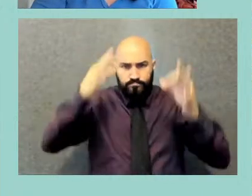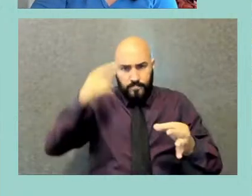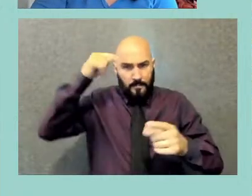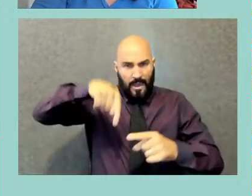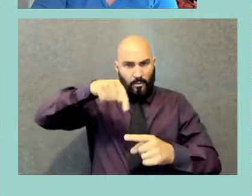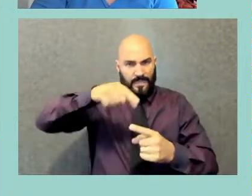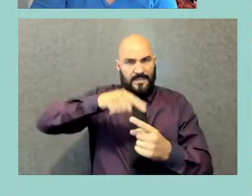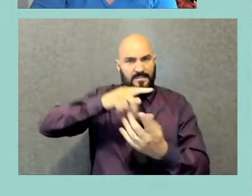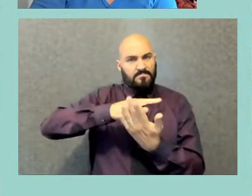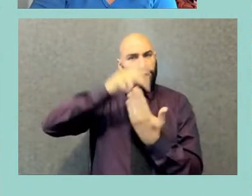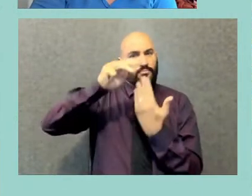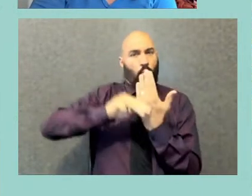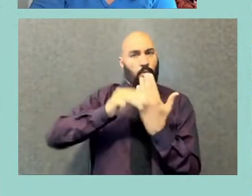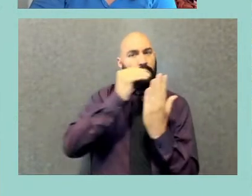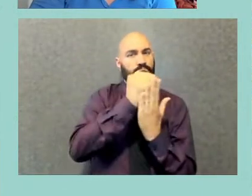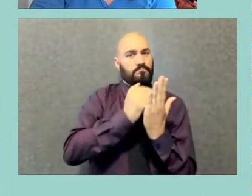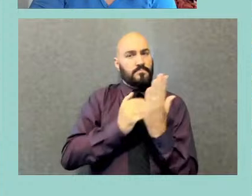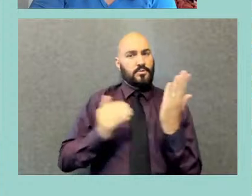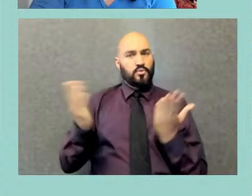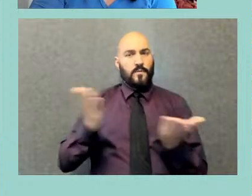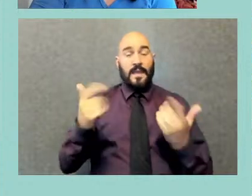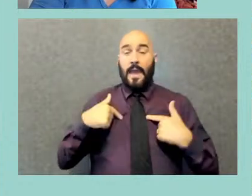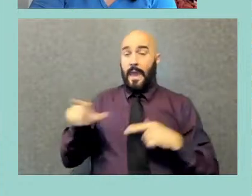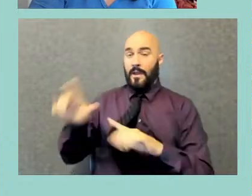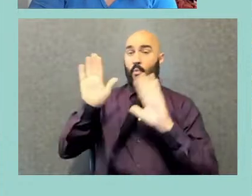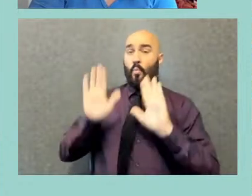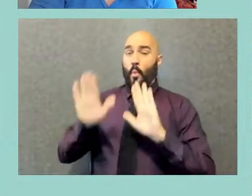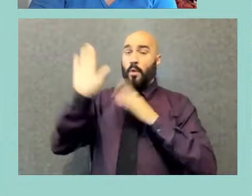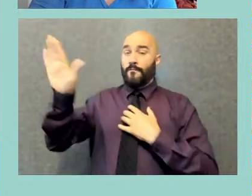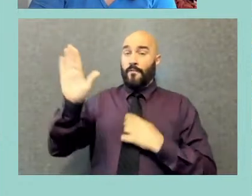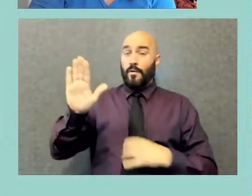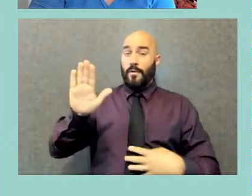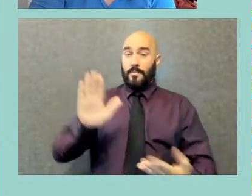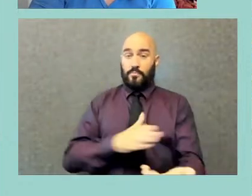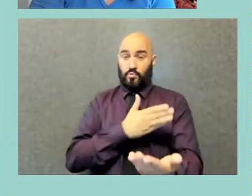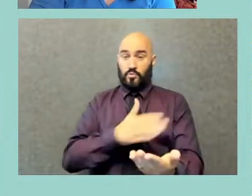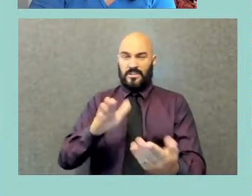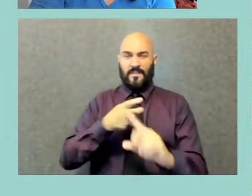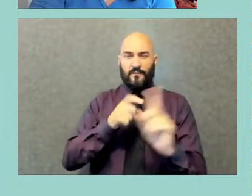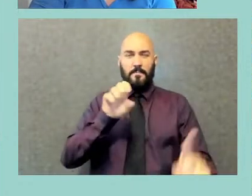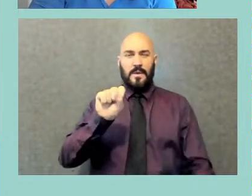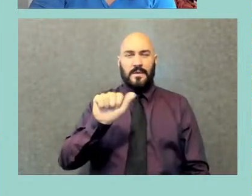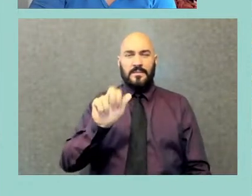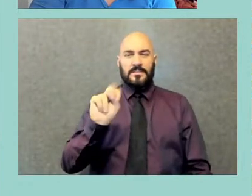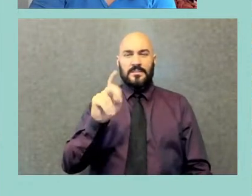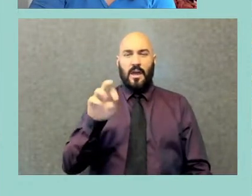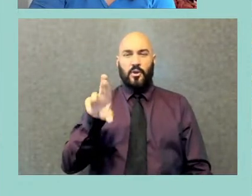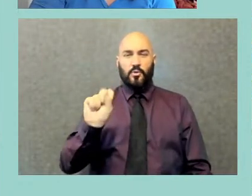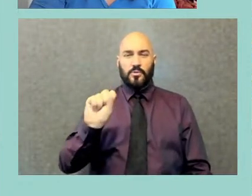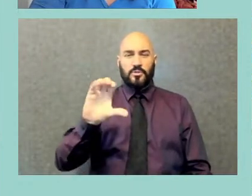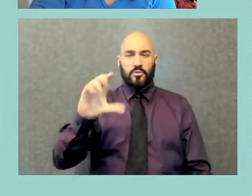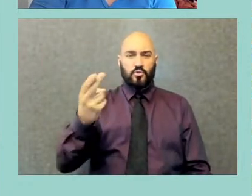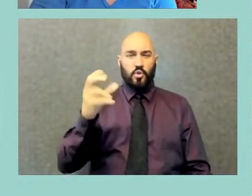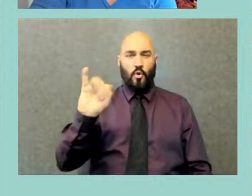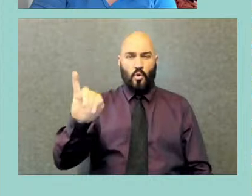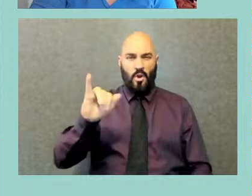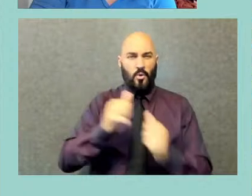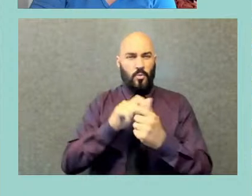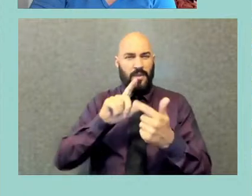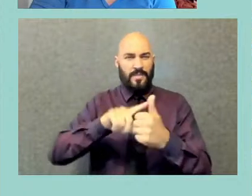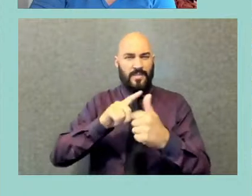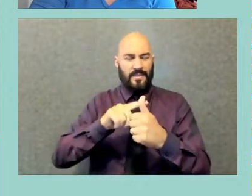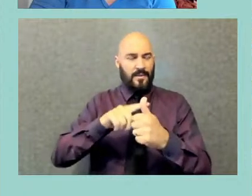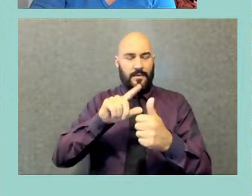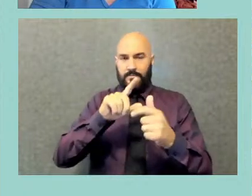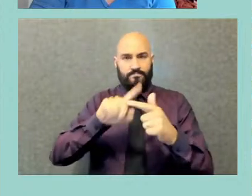musicians put together by Sonder Choi, which include Sarah Jebian, Bronson Hoover, Javon